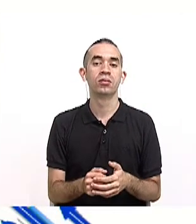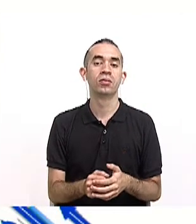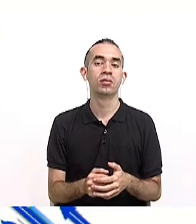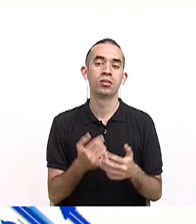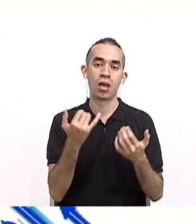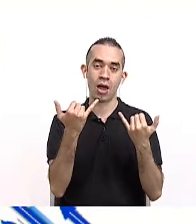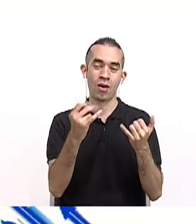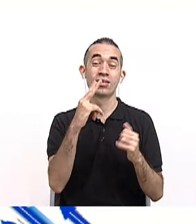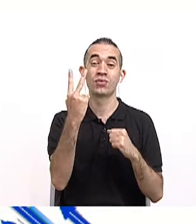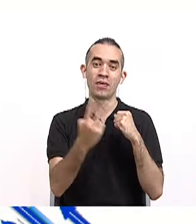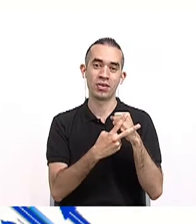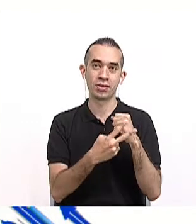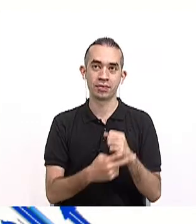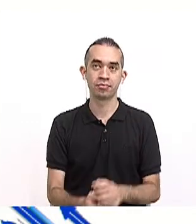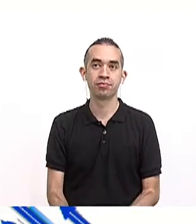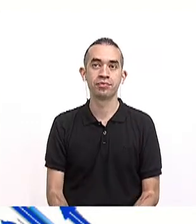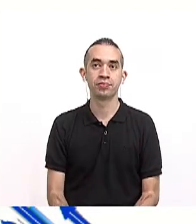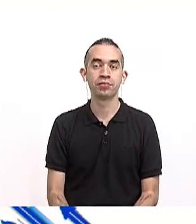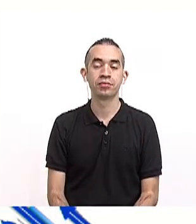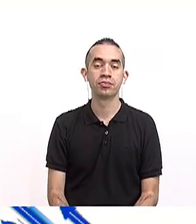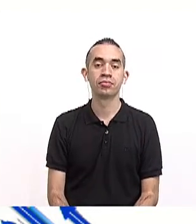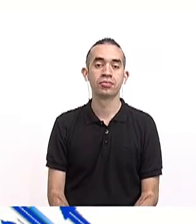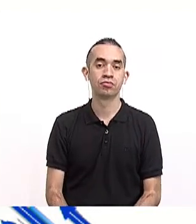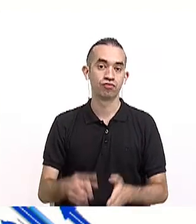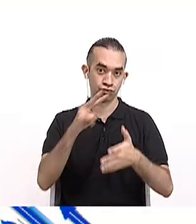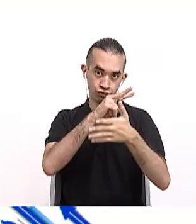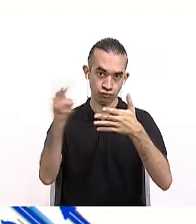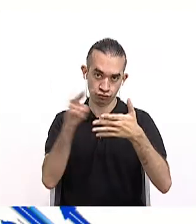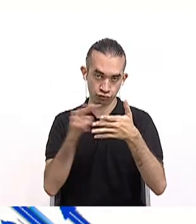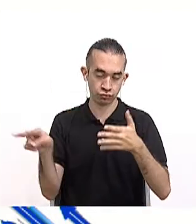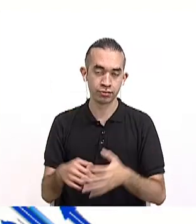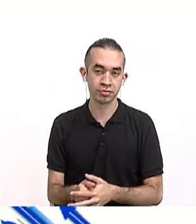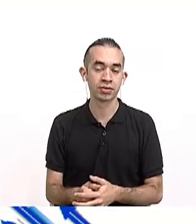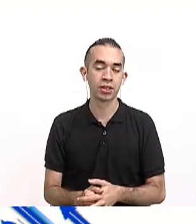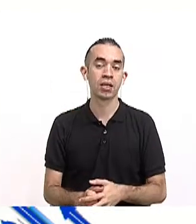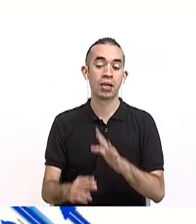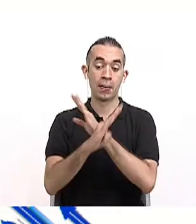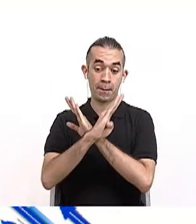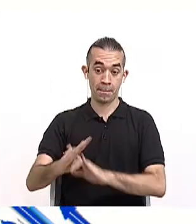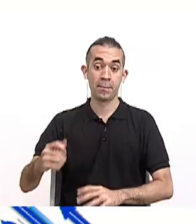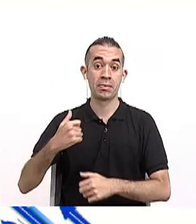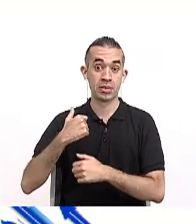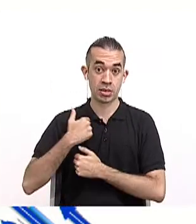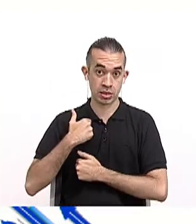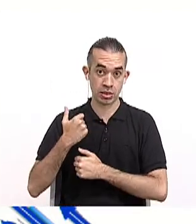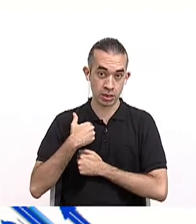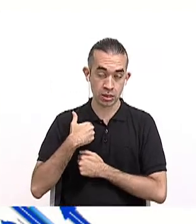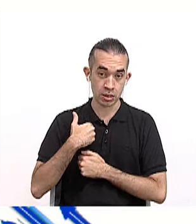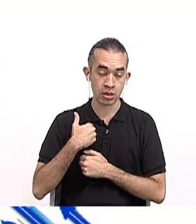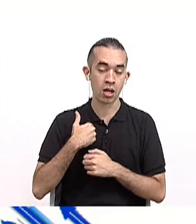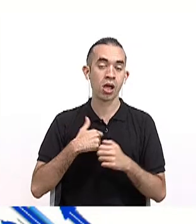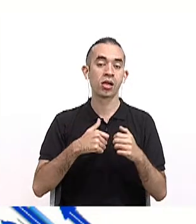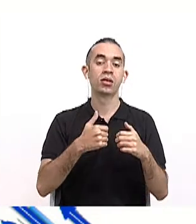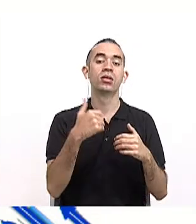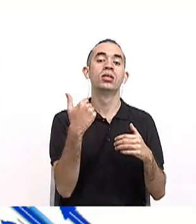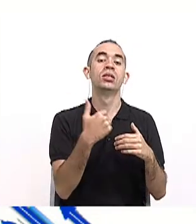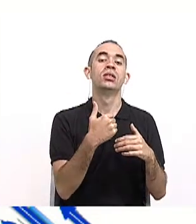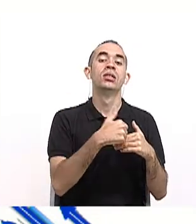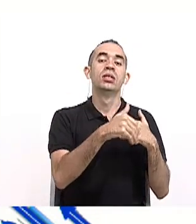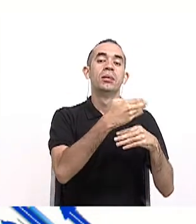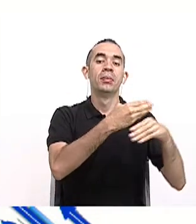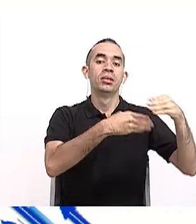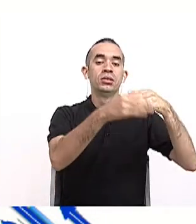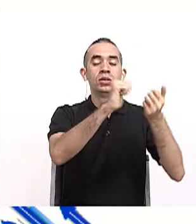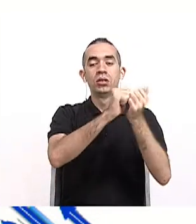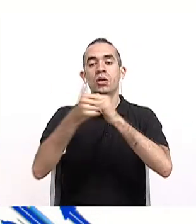time. This week in the Peace Course, Bricks to Bread, a success story. In July 2017, Peace